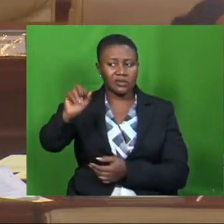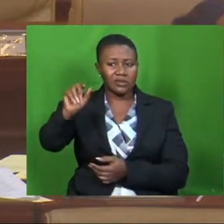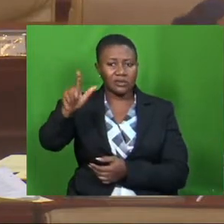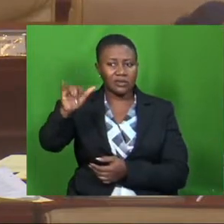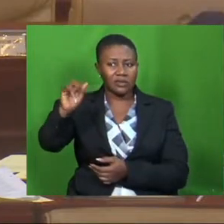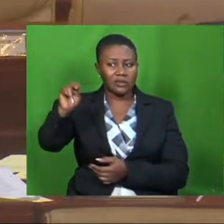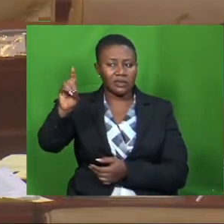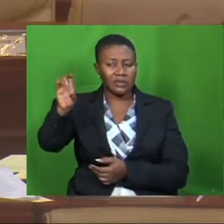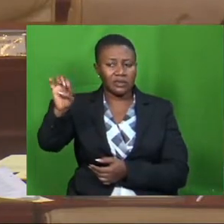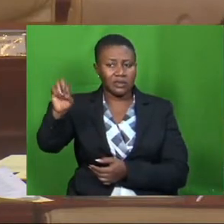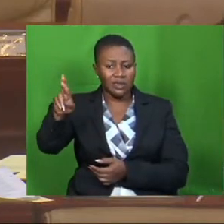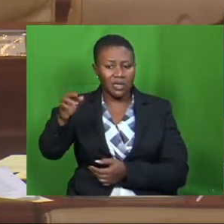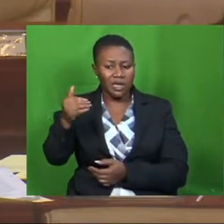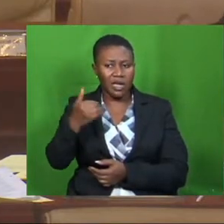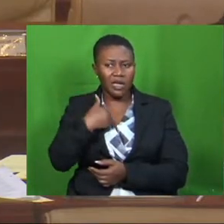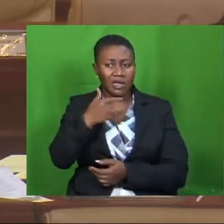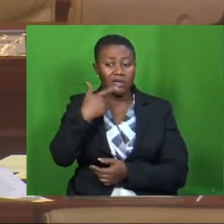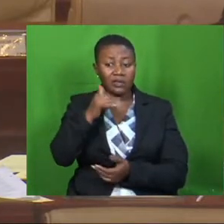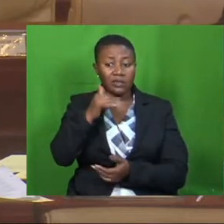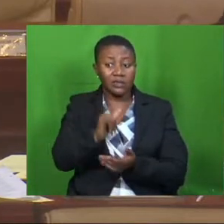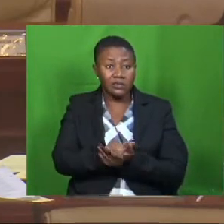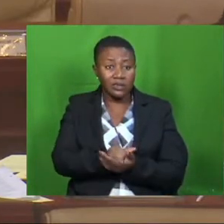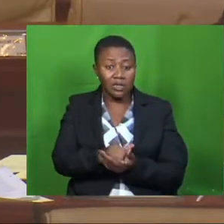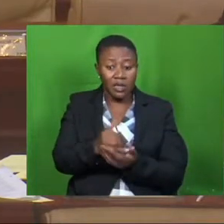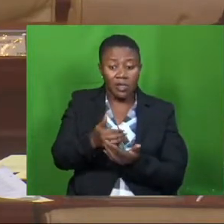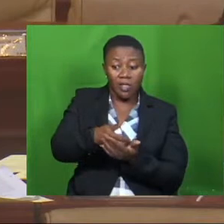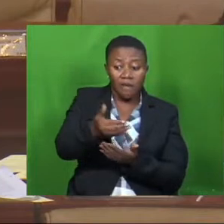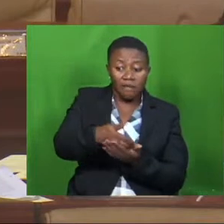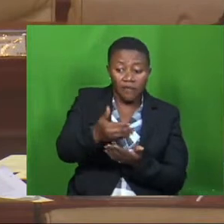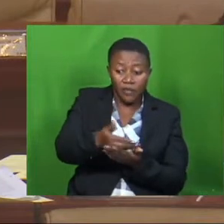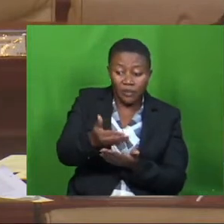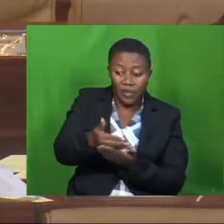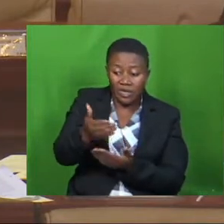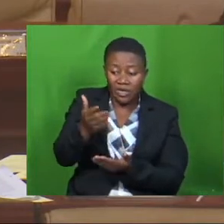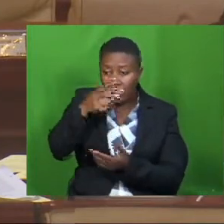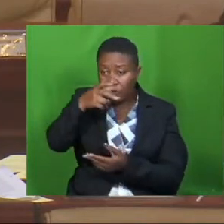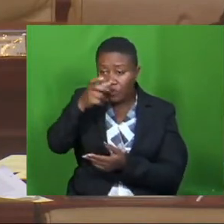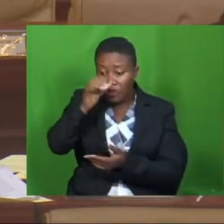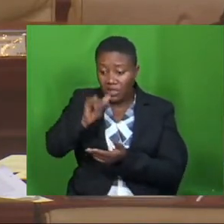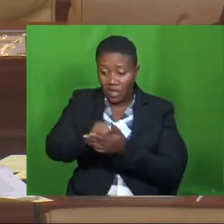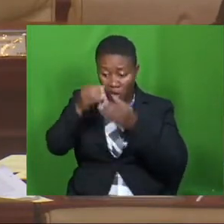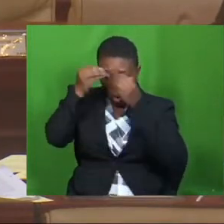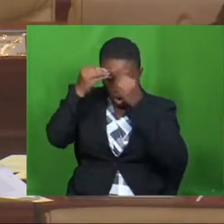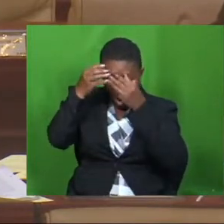think it is in the best interest of the country. The Speaker, again, if you look at